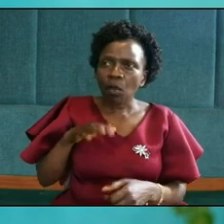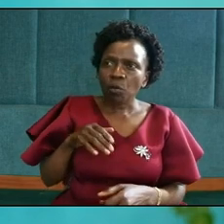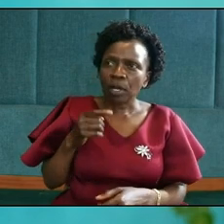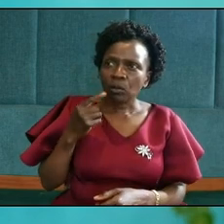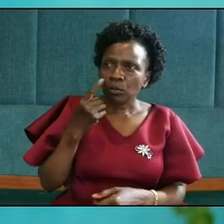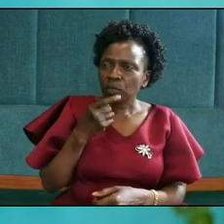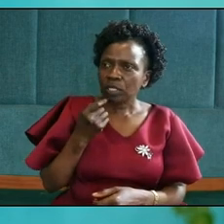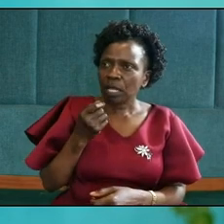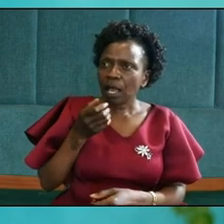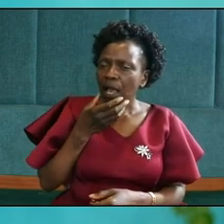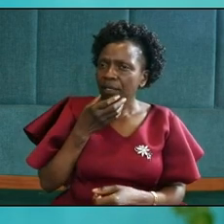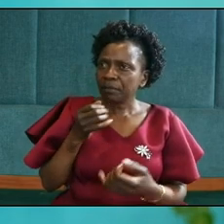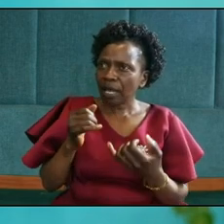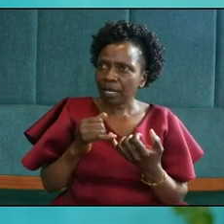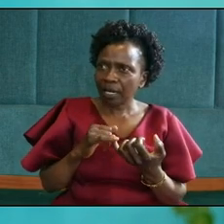whose robot husband,